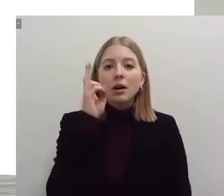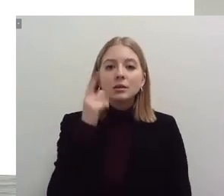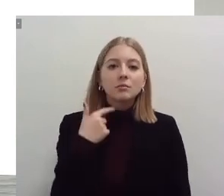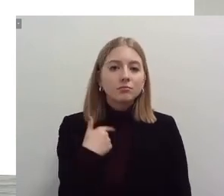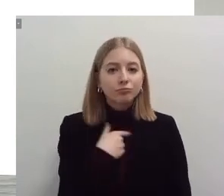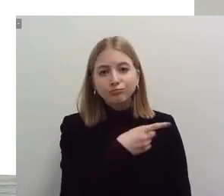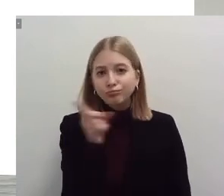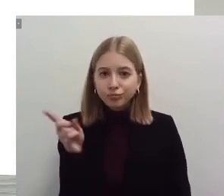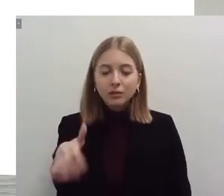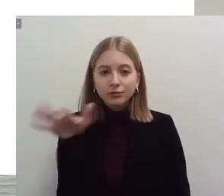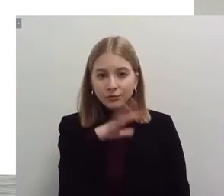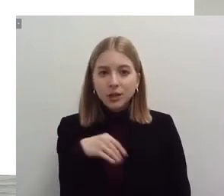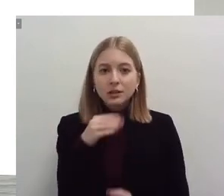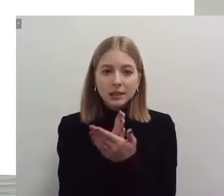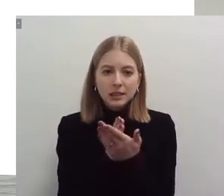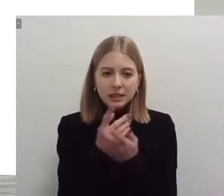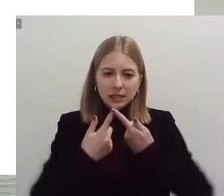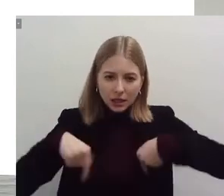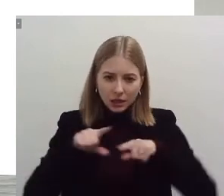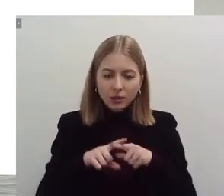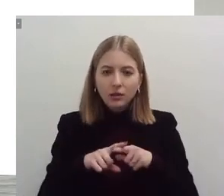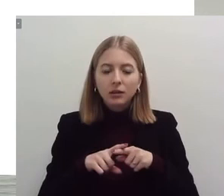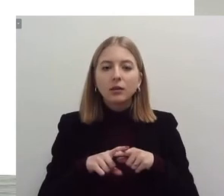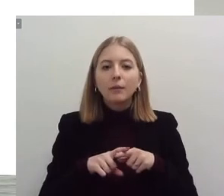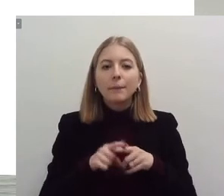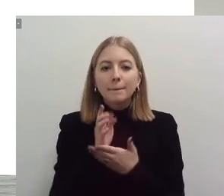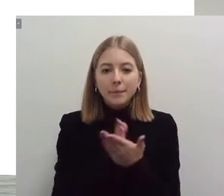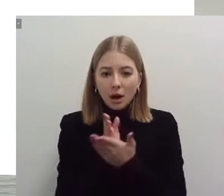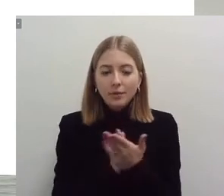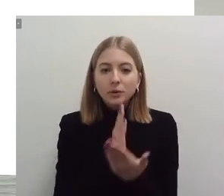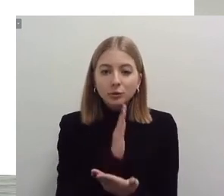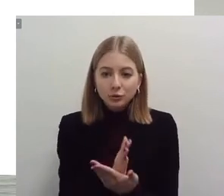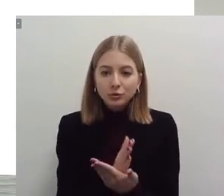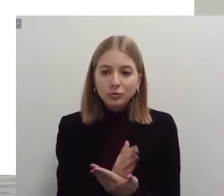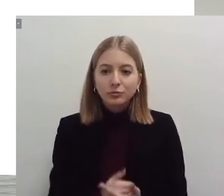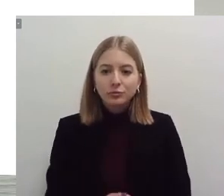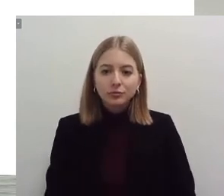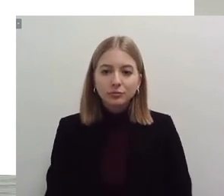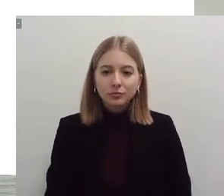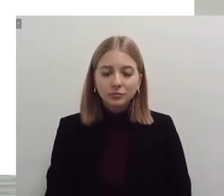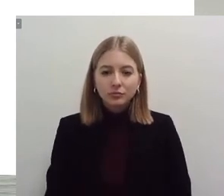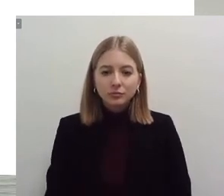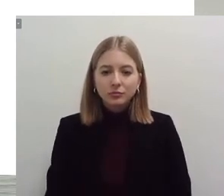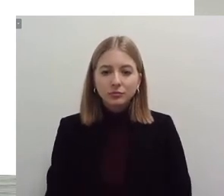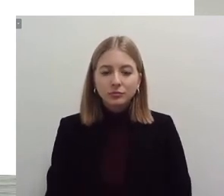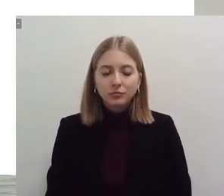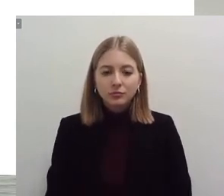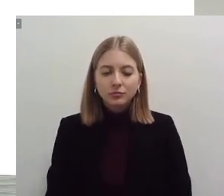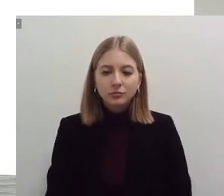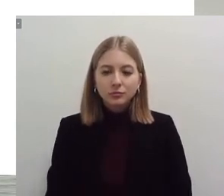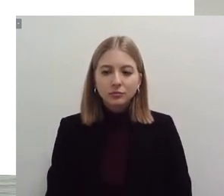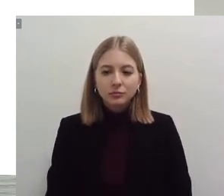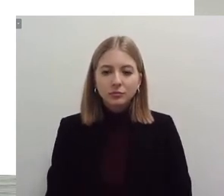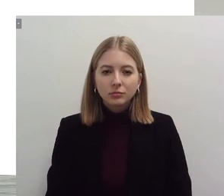So to those who have experience, Leah, what is your reflection to how far are we from the